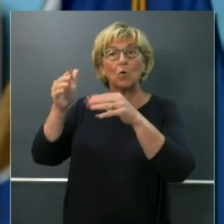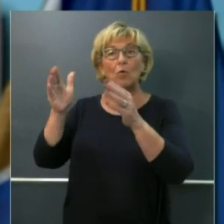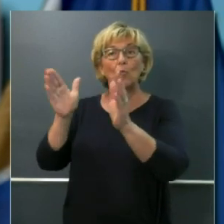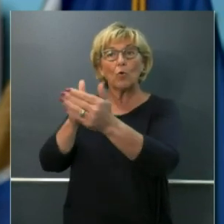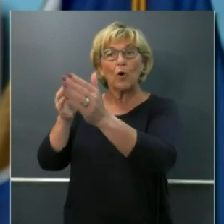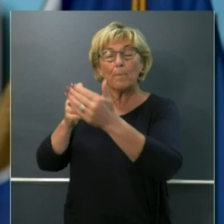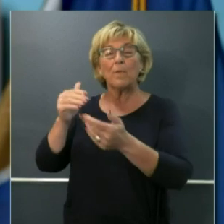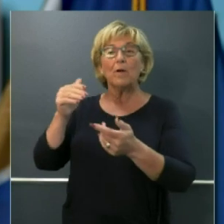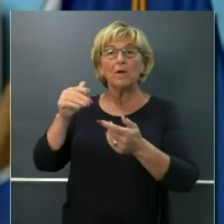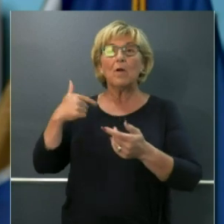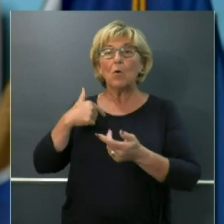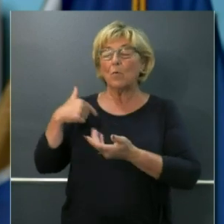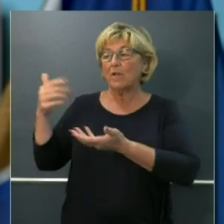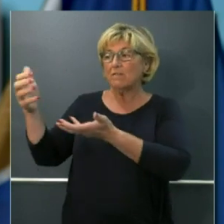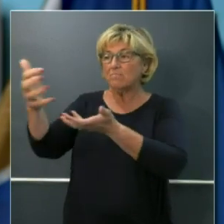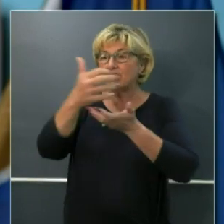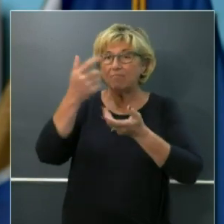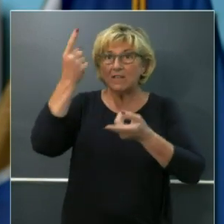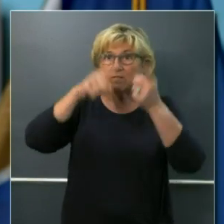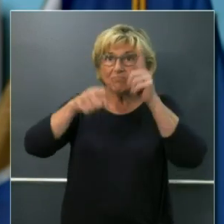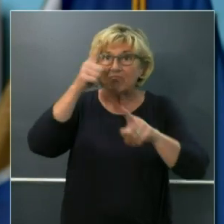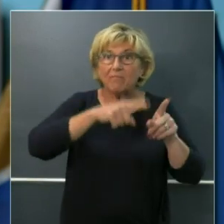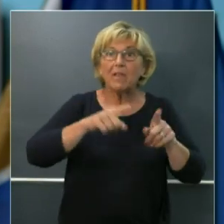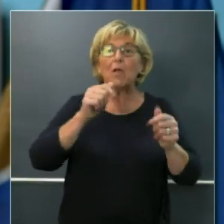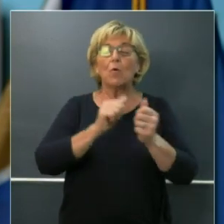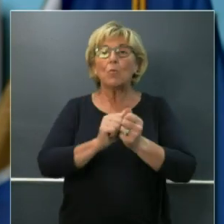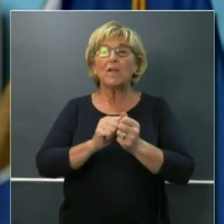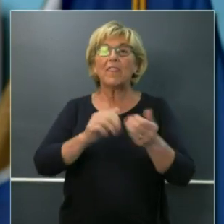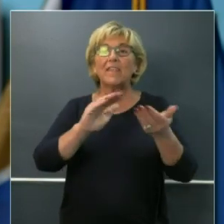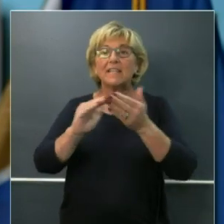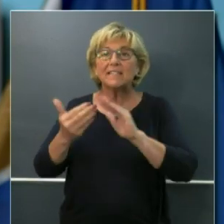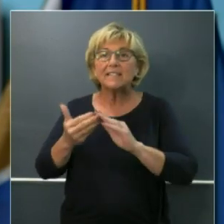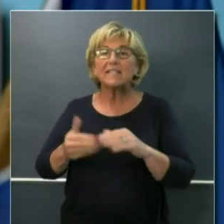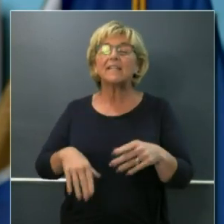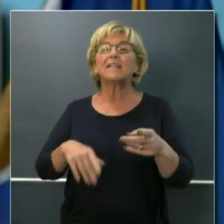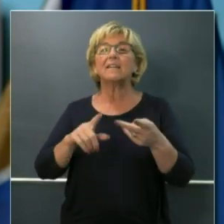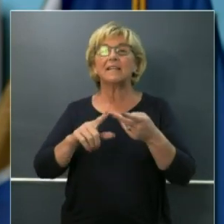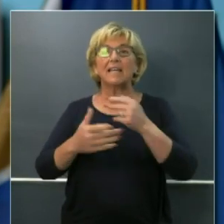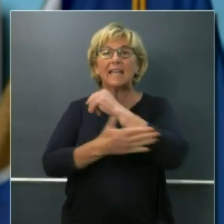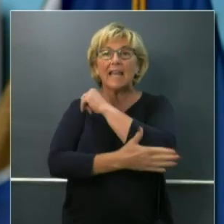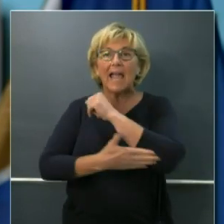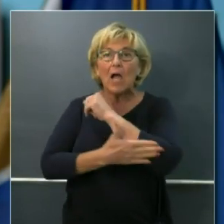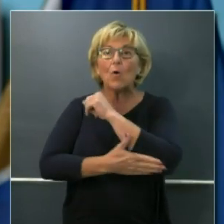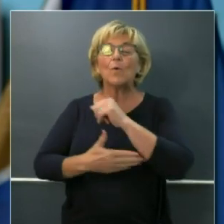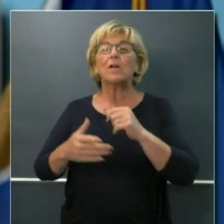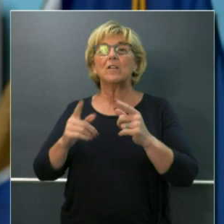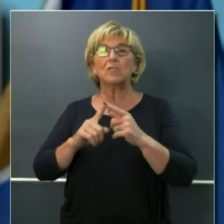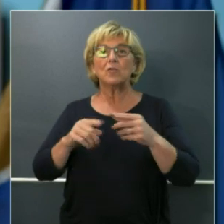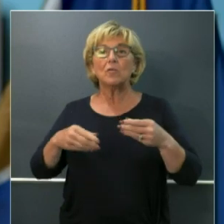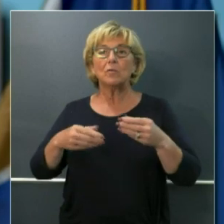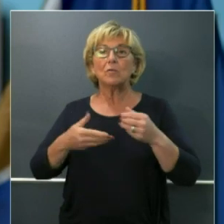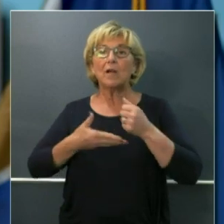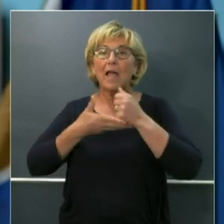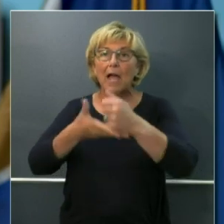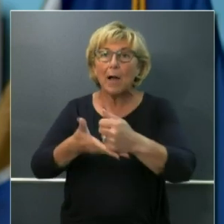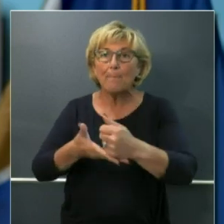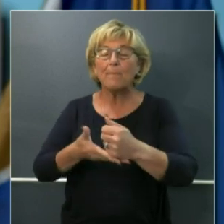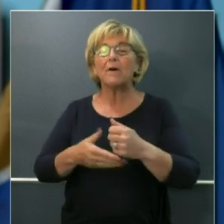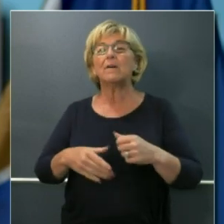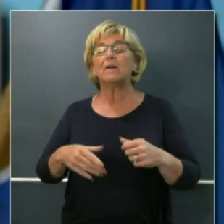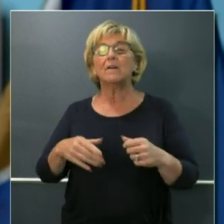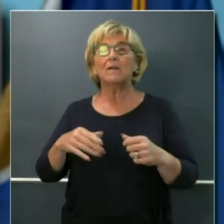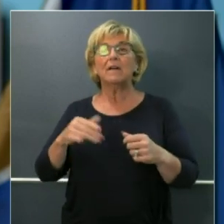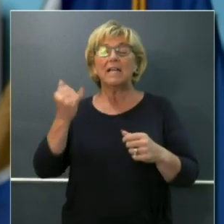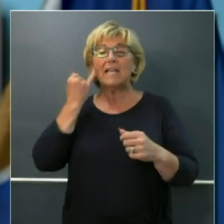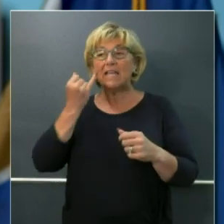that we've been doing collectively and collaboratively with cities and counties all up and down the state to provide assets as points of